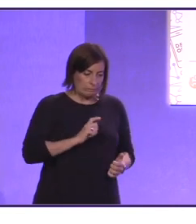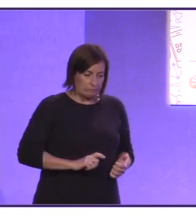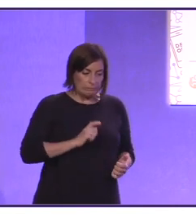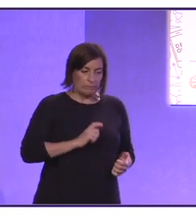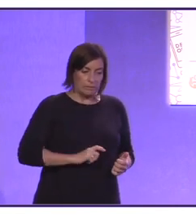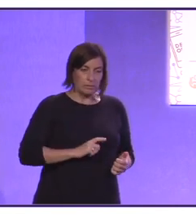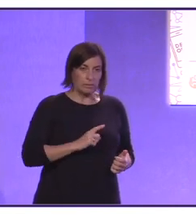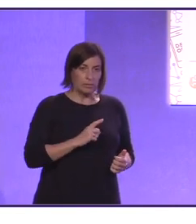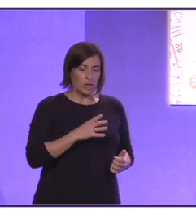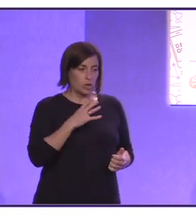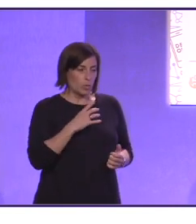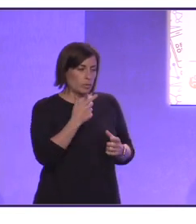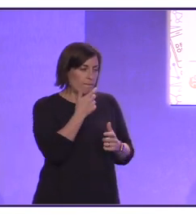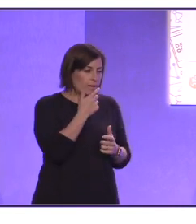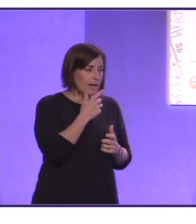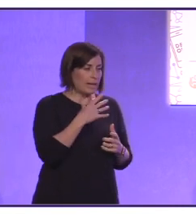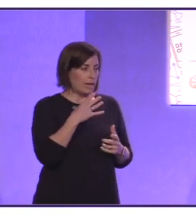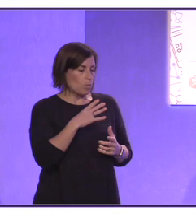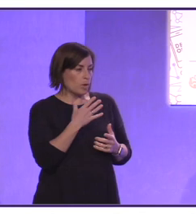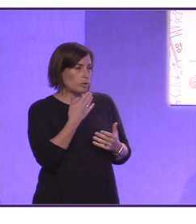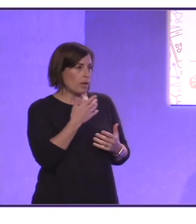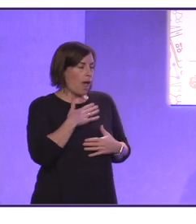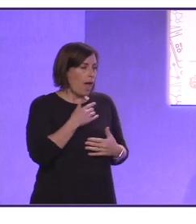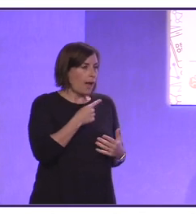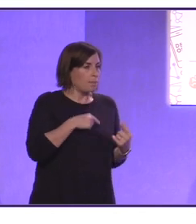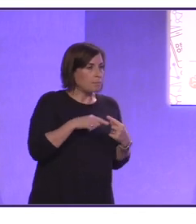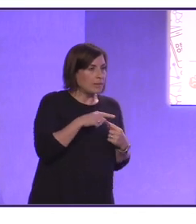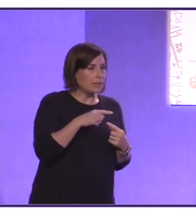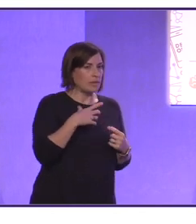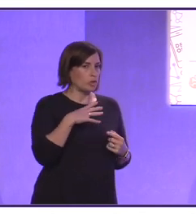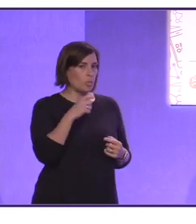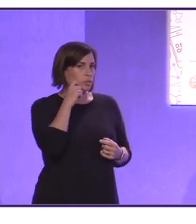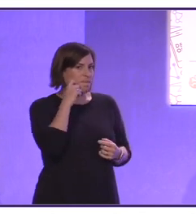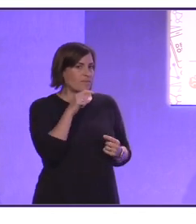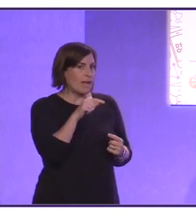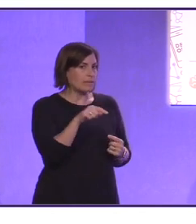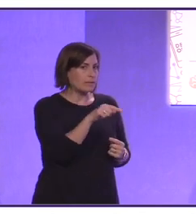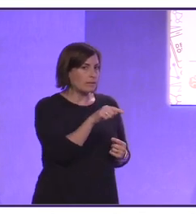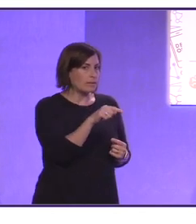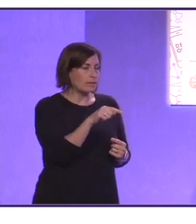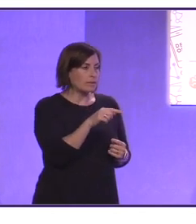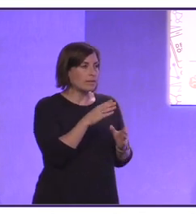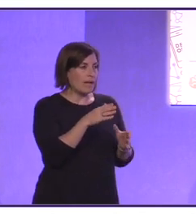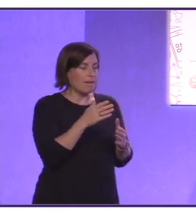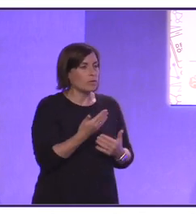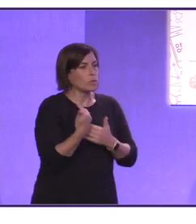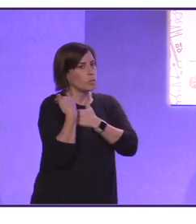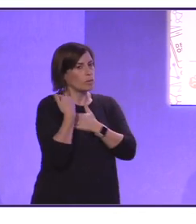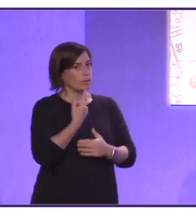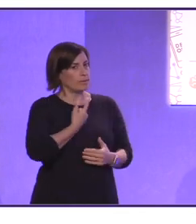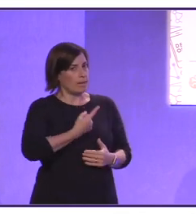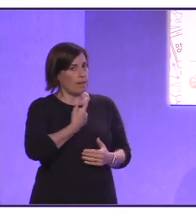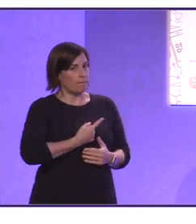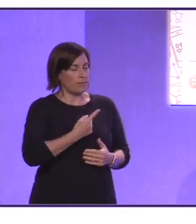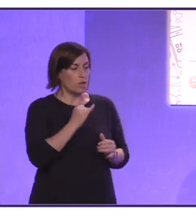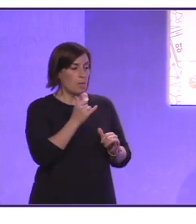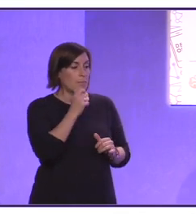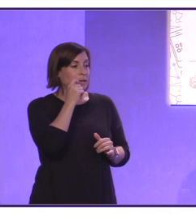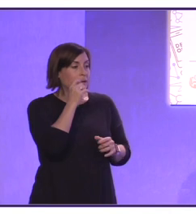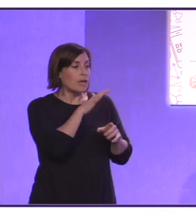to be funny, in wanting to be entertained, don't offend people. Or that the cost of the joke I